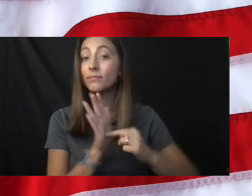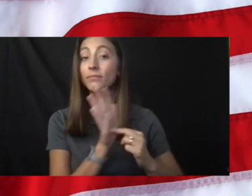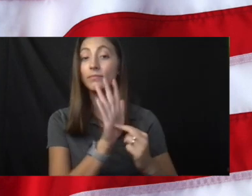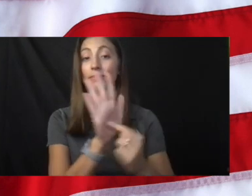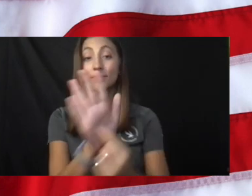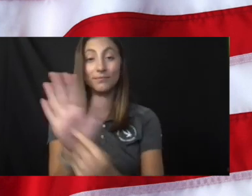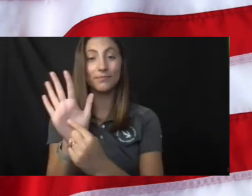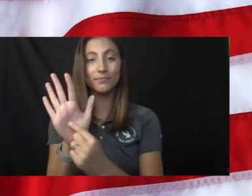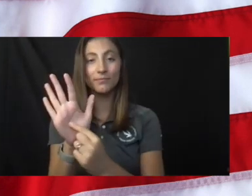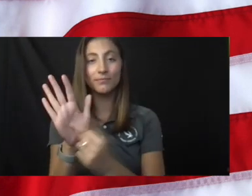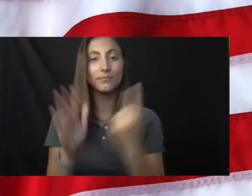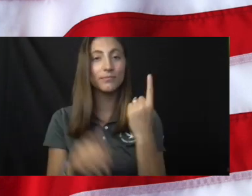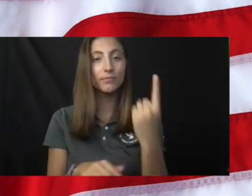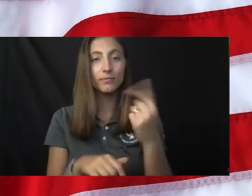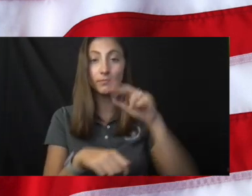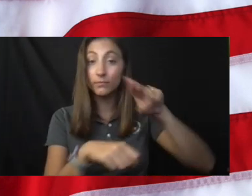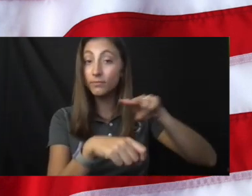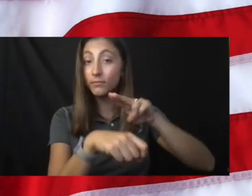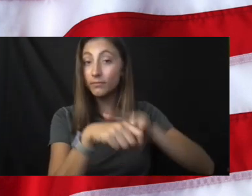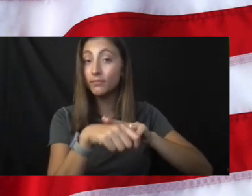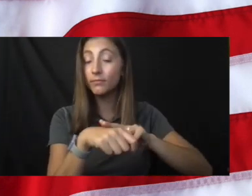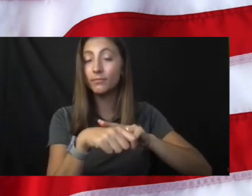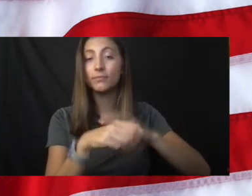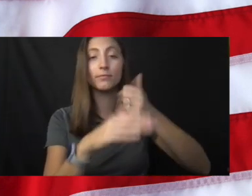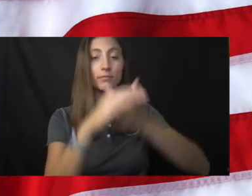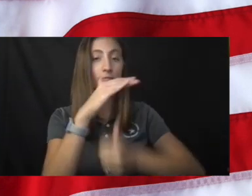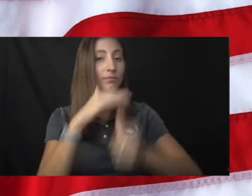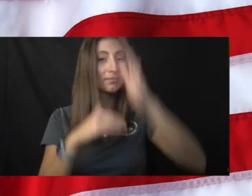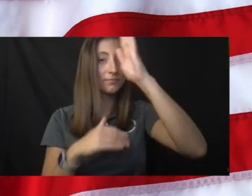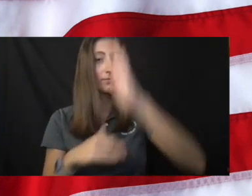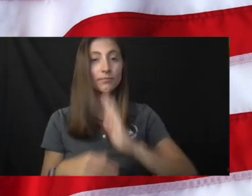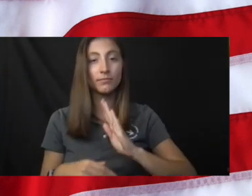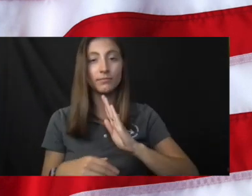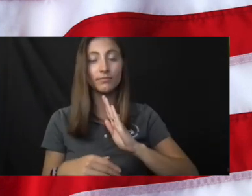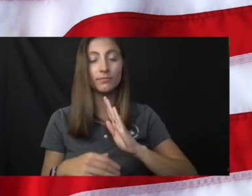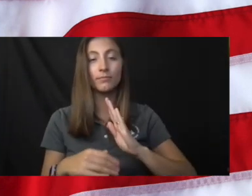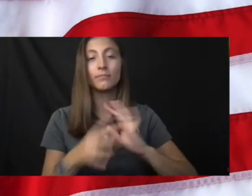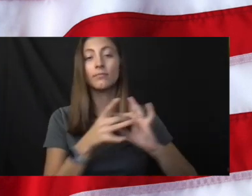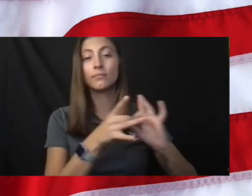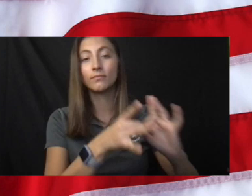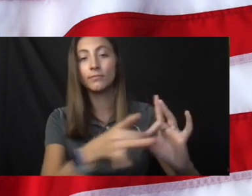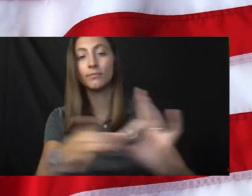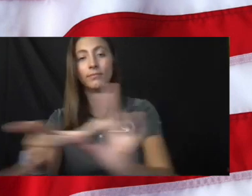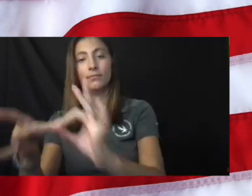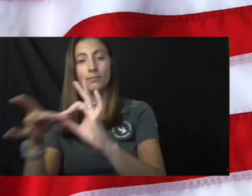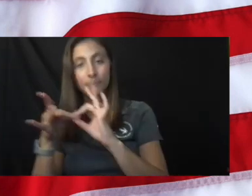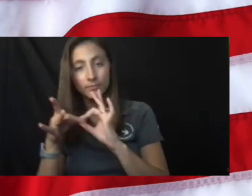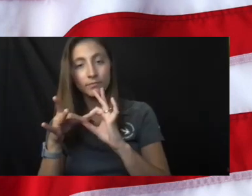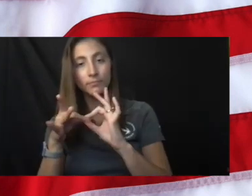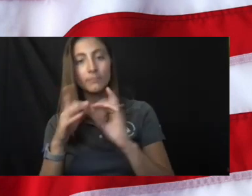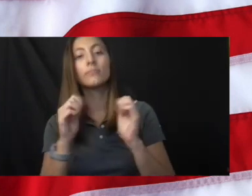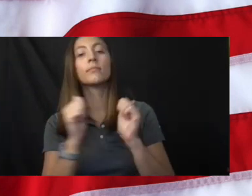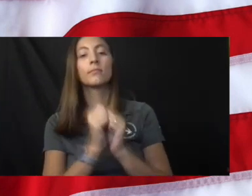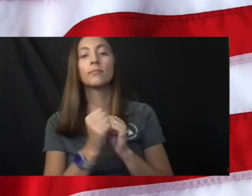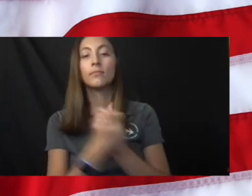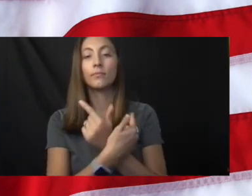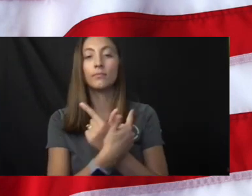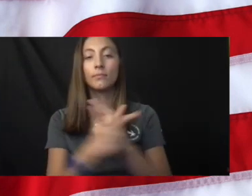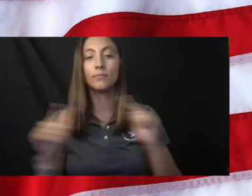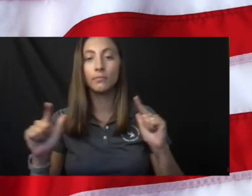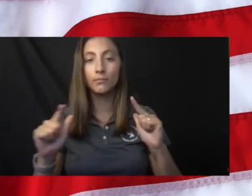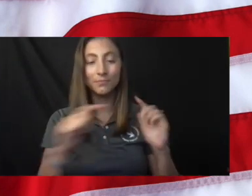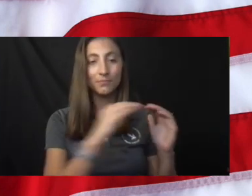it stands, one nation under God, indivisible,